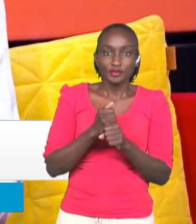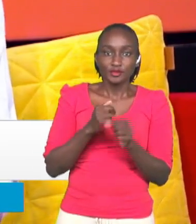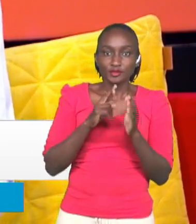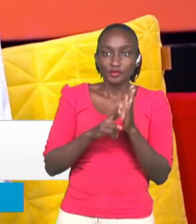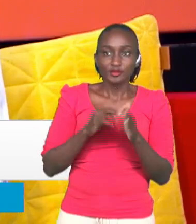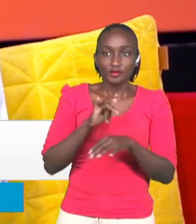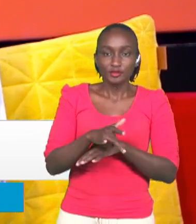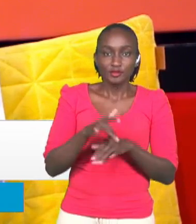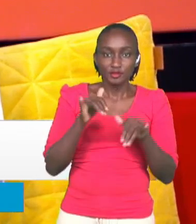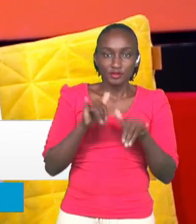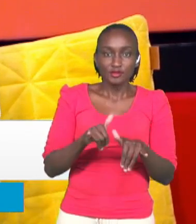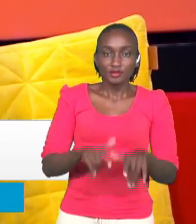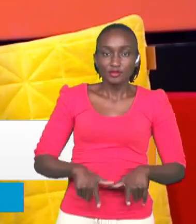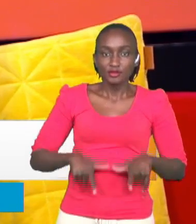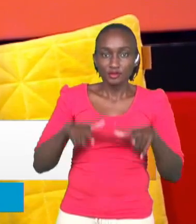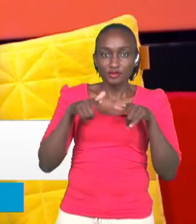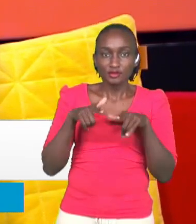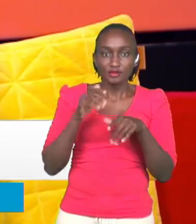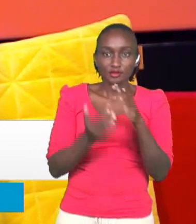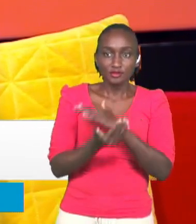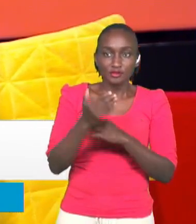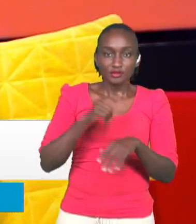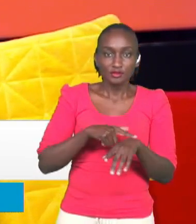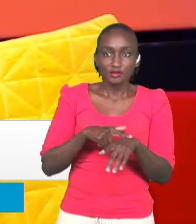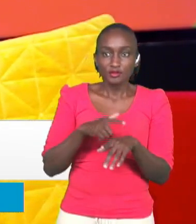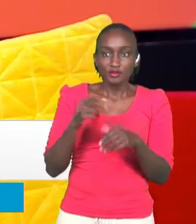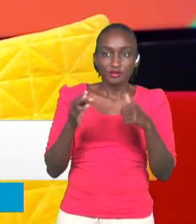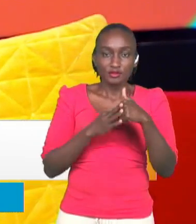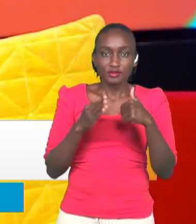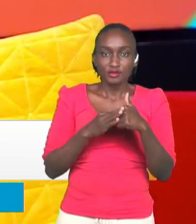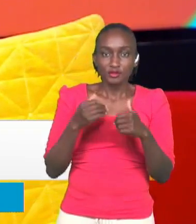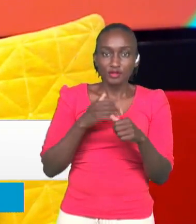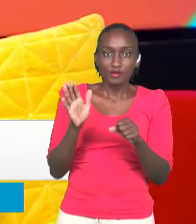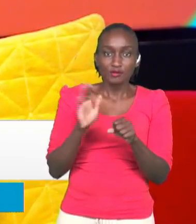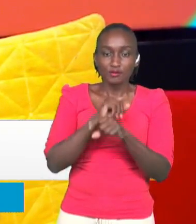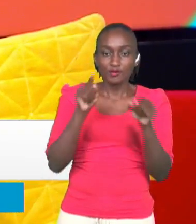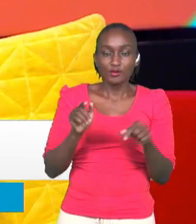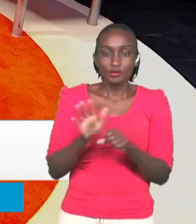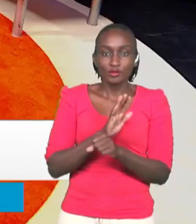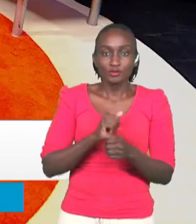so stay tuned to Morning Live, because at 8 Yusuf Mondi will be coming up with Full Circle. Stay tuned.